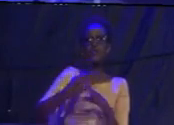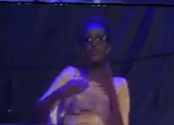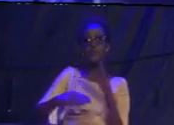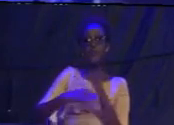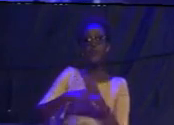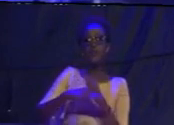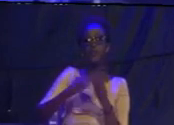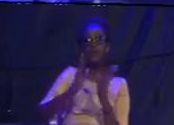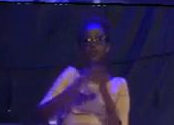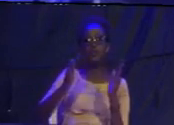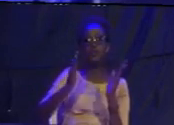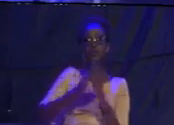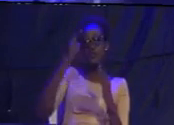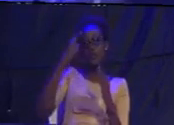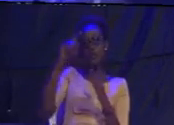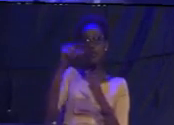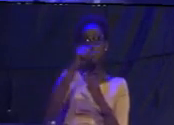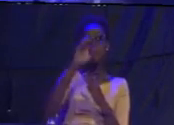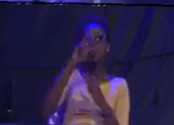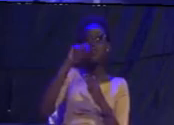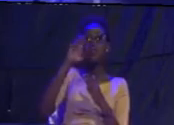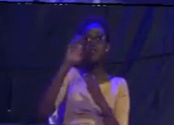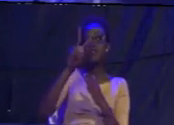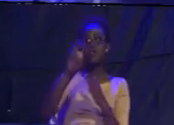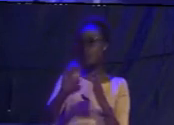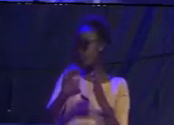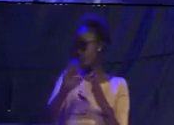Jean Calvin, to build the city of Geneva.